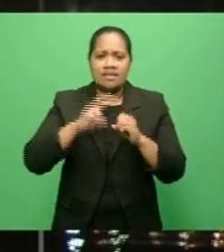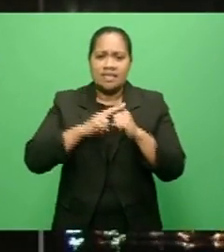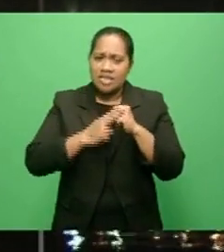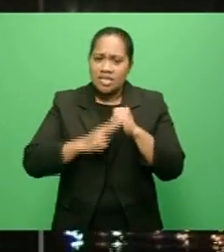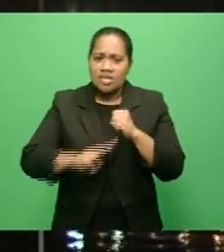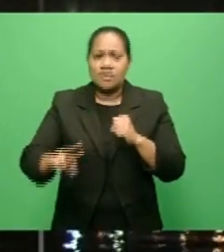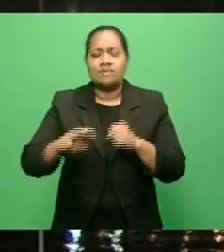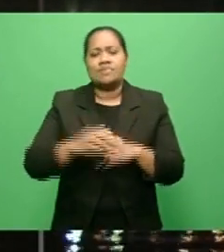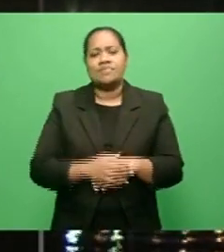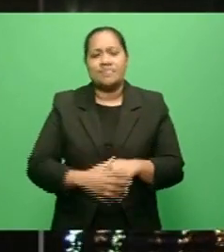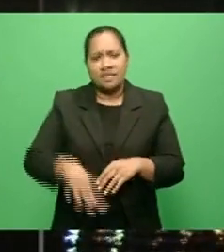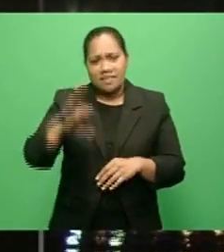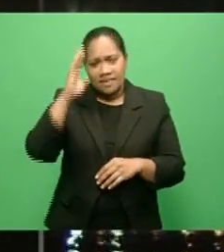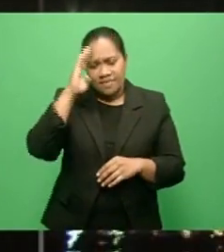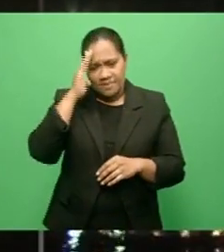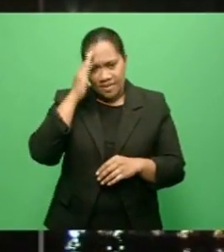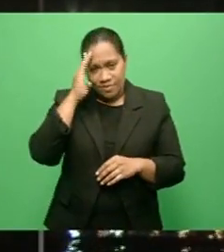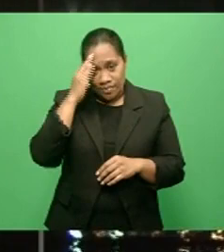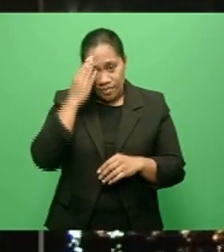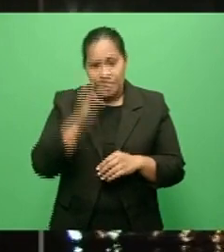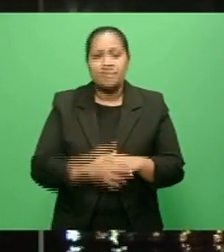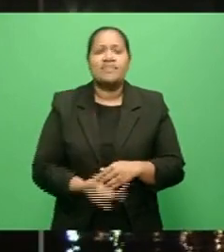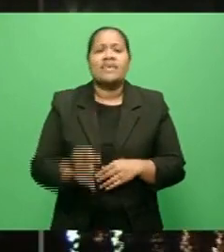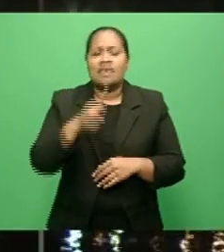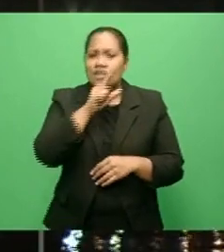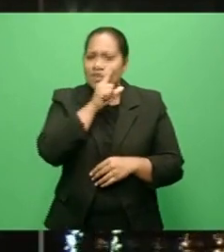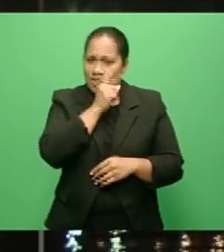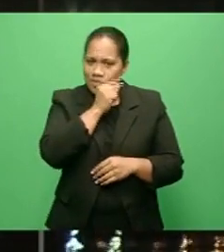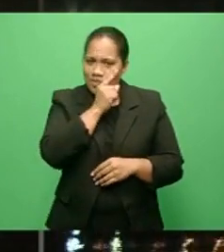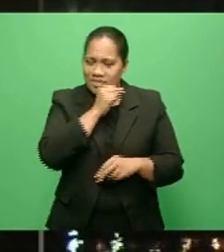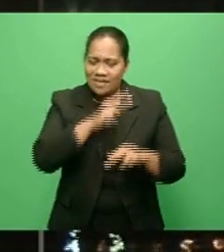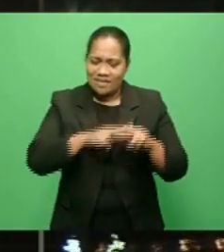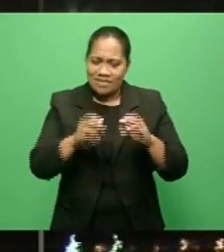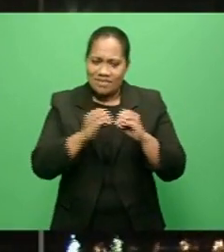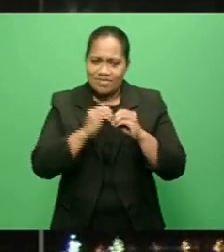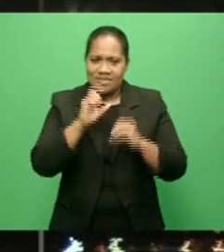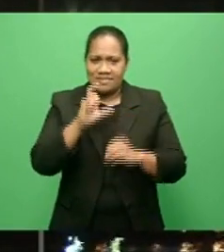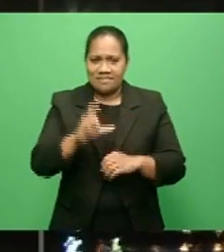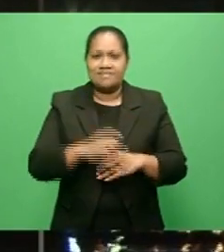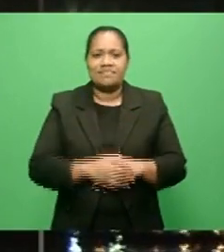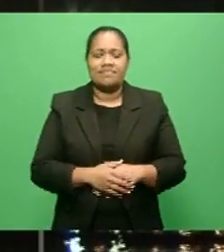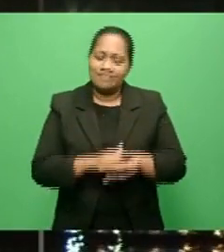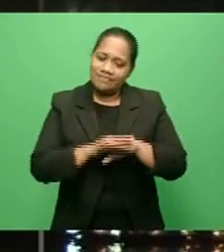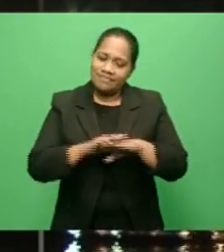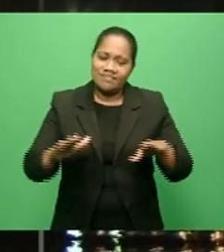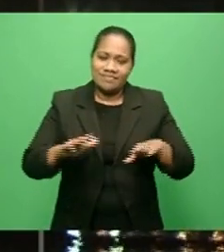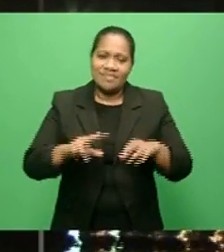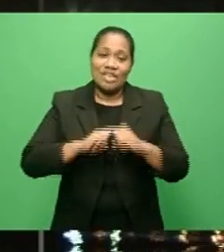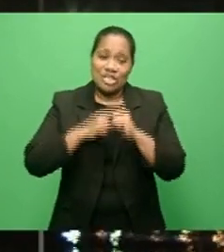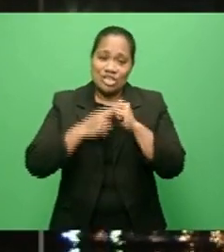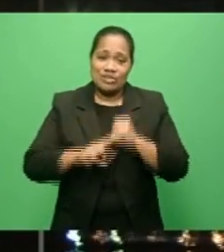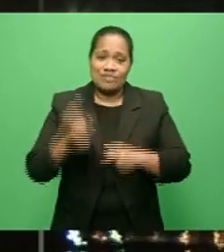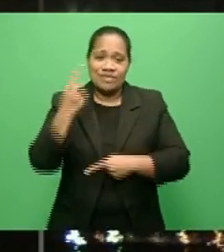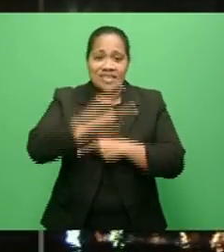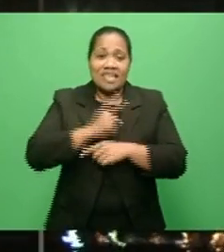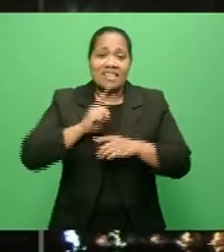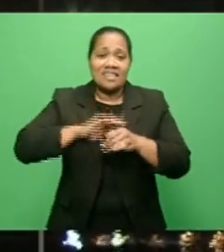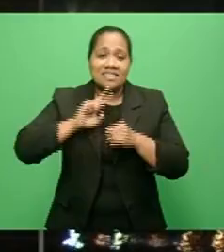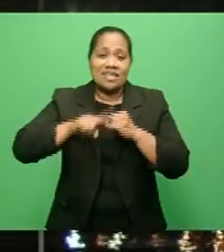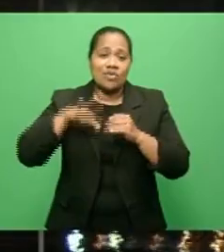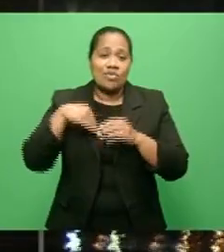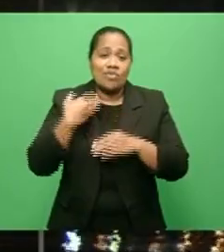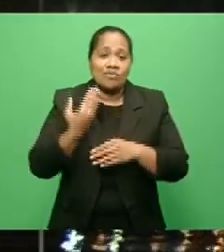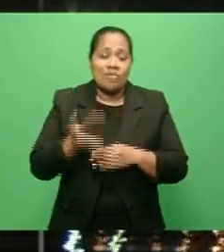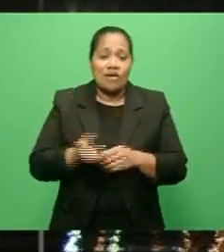fbcnews@fbc.com.fj via Facebook page FBC News and our Twitter page at FBC_news. That's your news for tonight. Until tomorrow, from the team